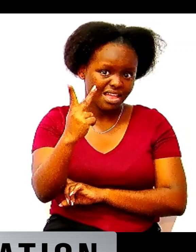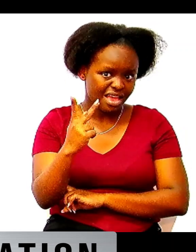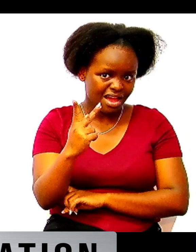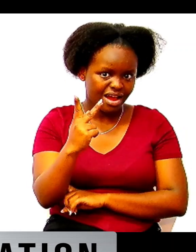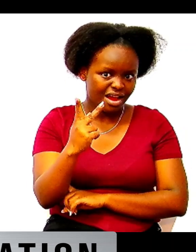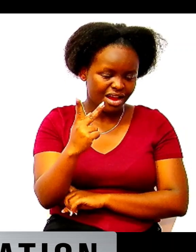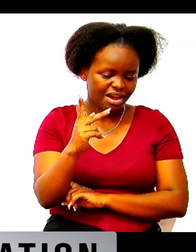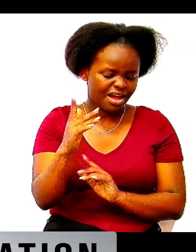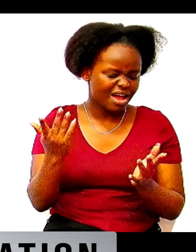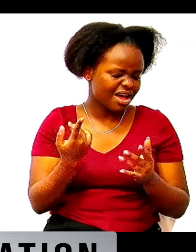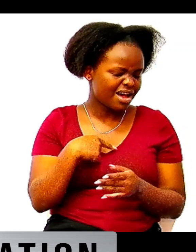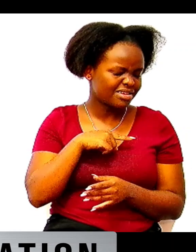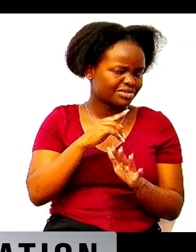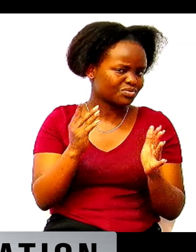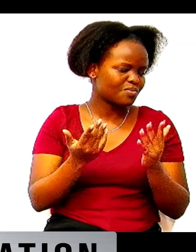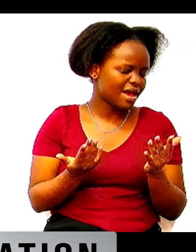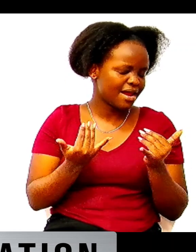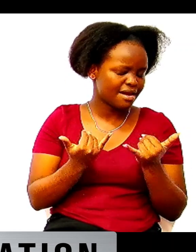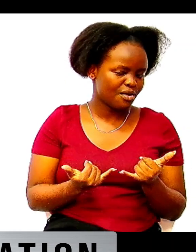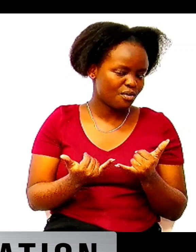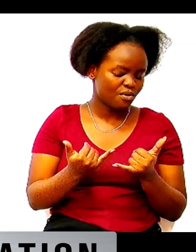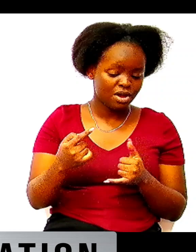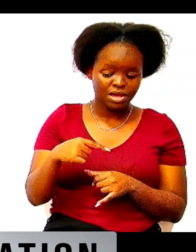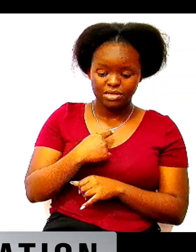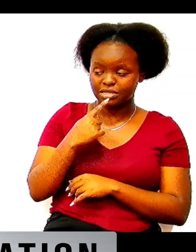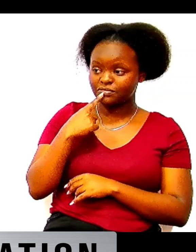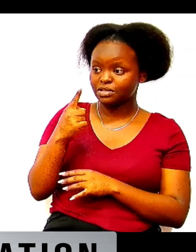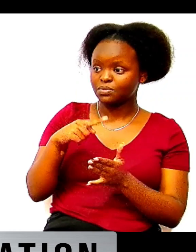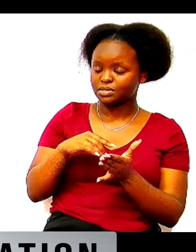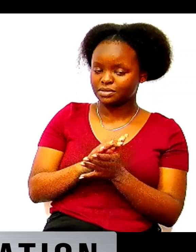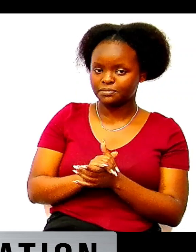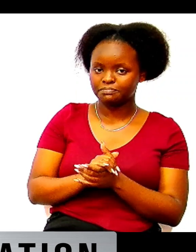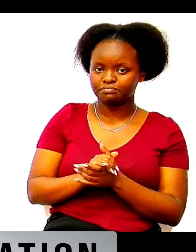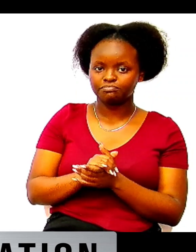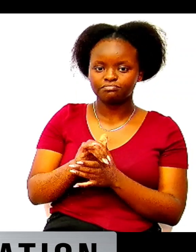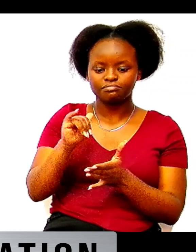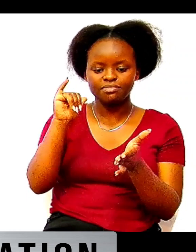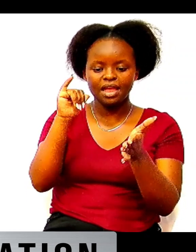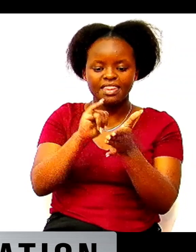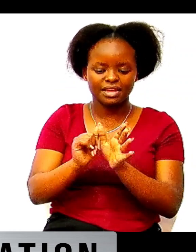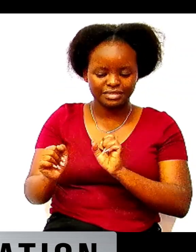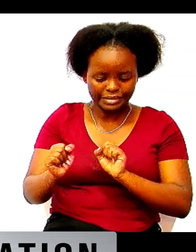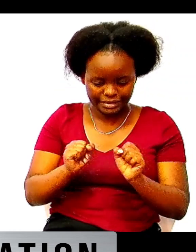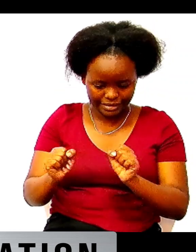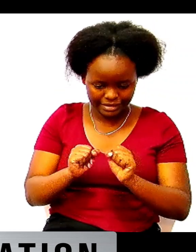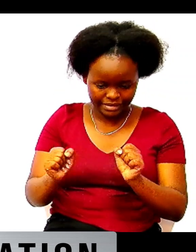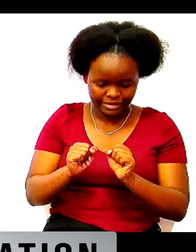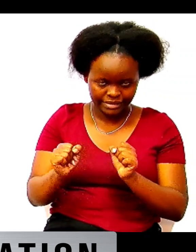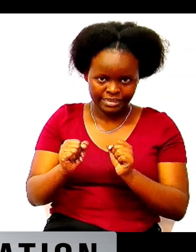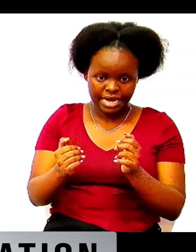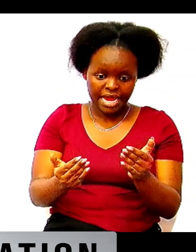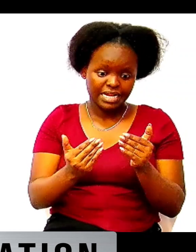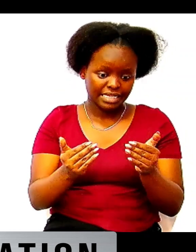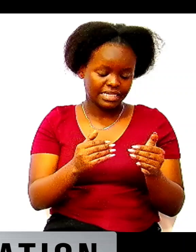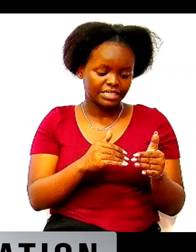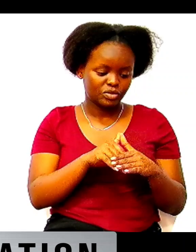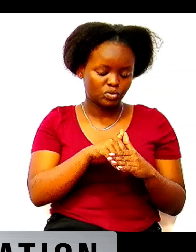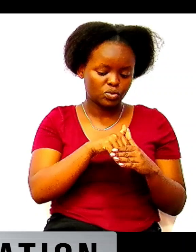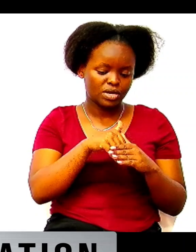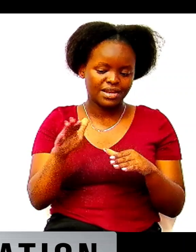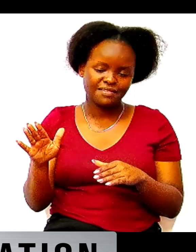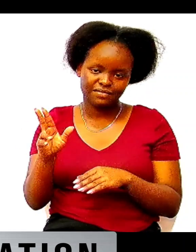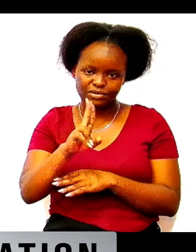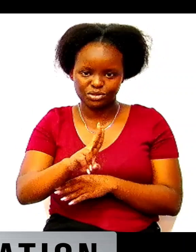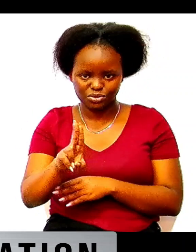now? I would have said that that shake-up would have, it needed to leave its usefulness